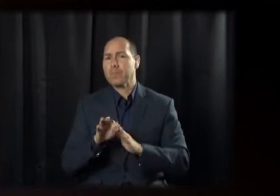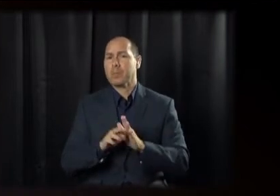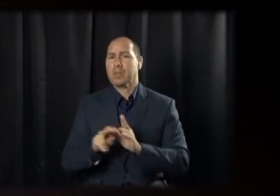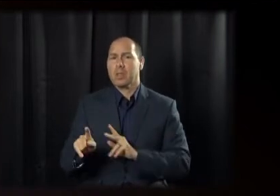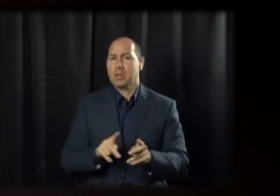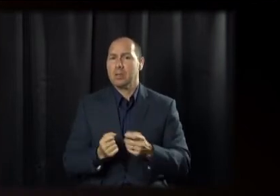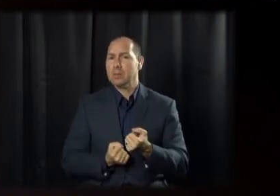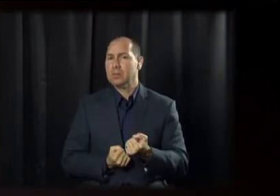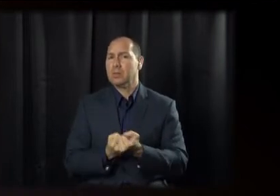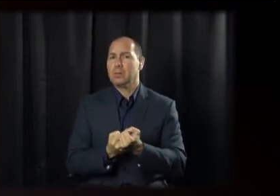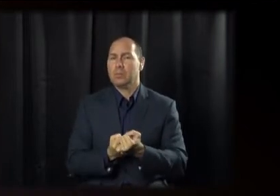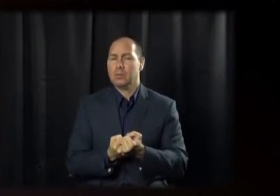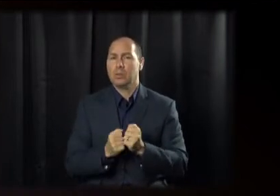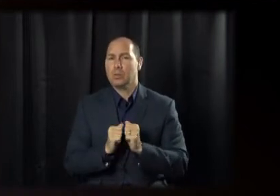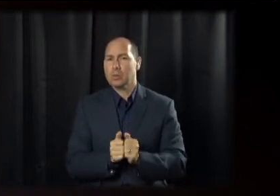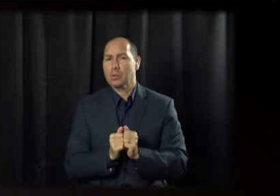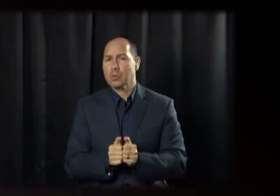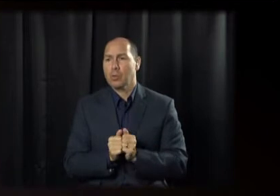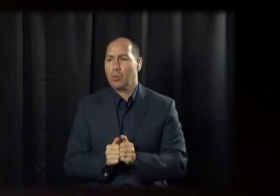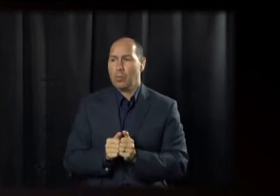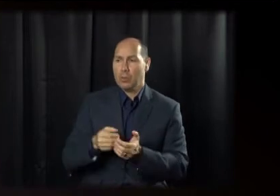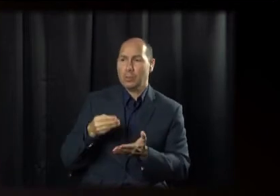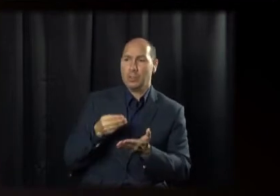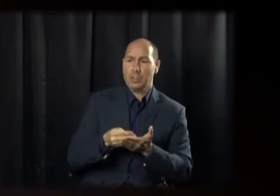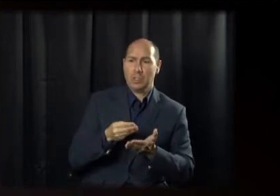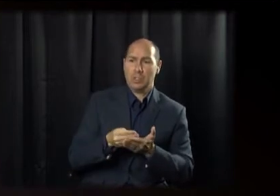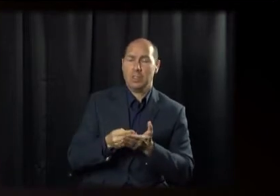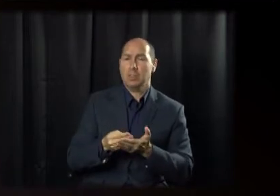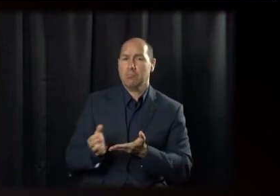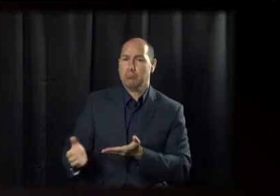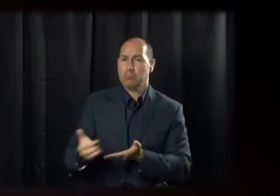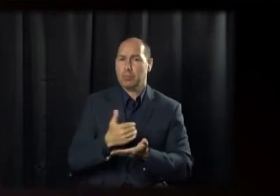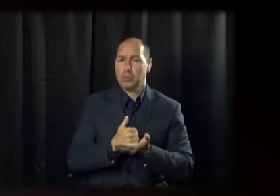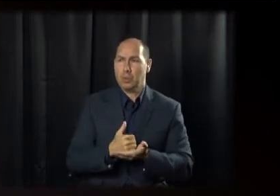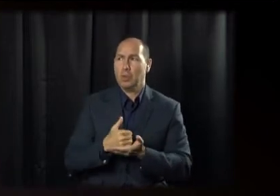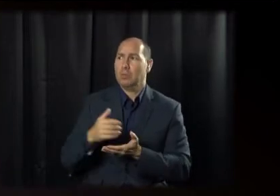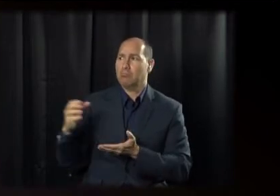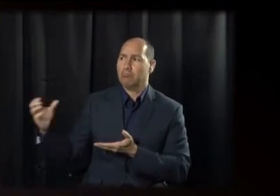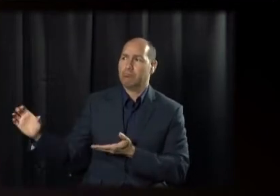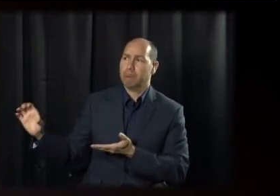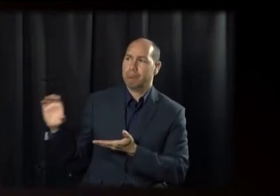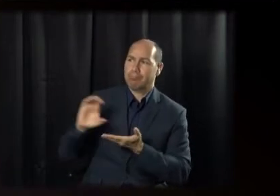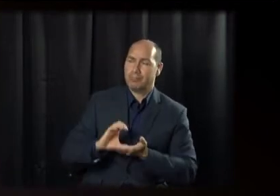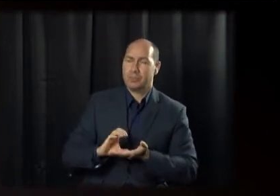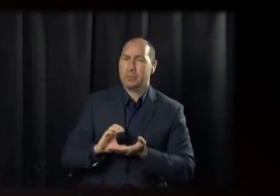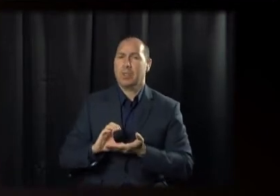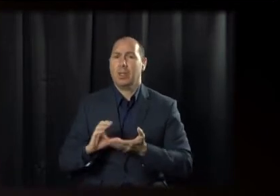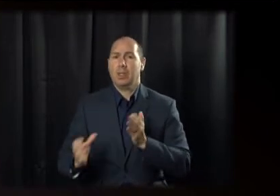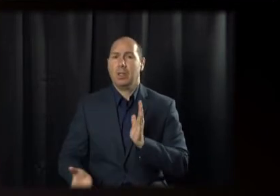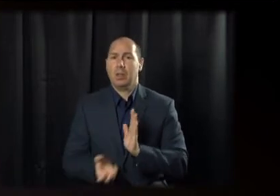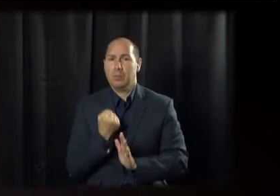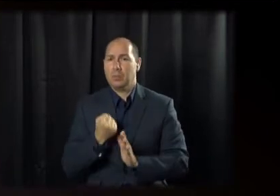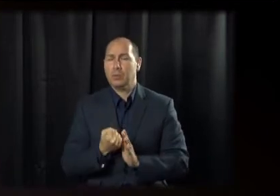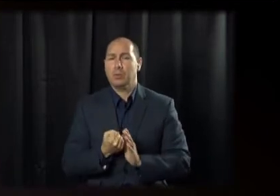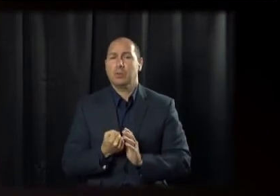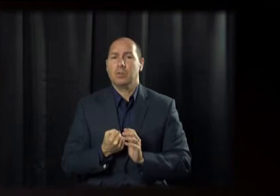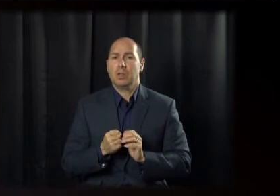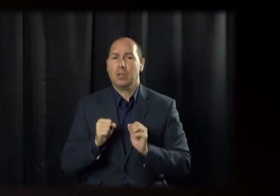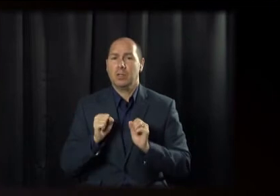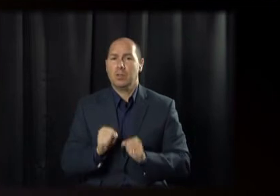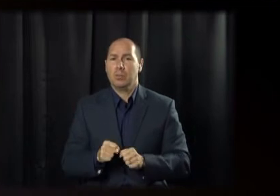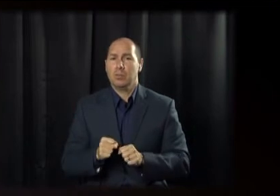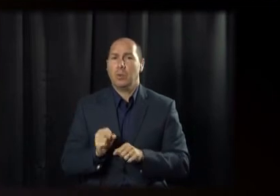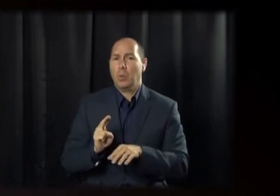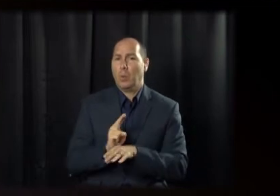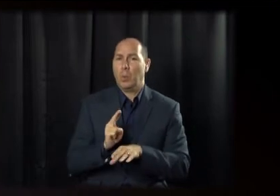allocating its costs, revenues, and resources among the different asset classes, in collaborating with other transportation-related entities